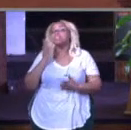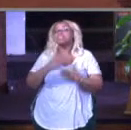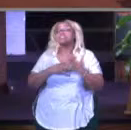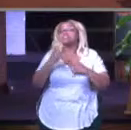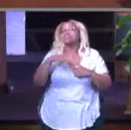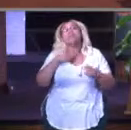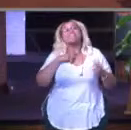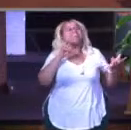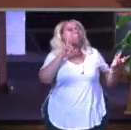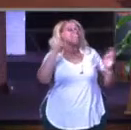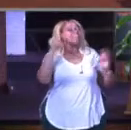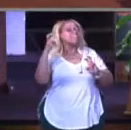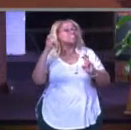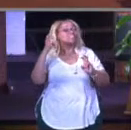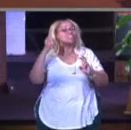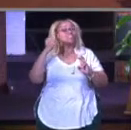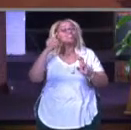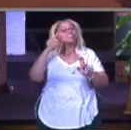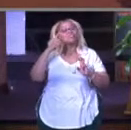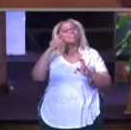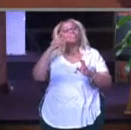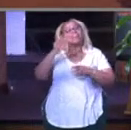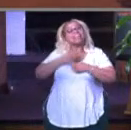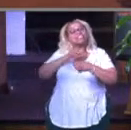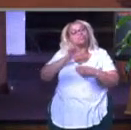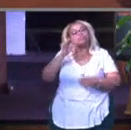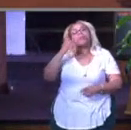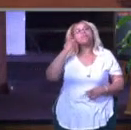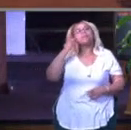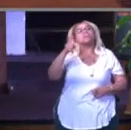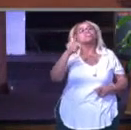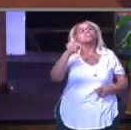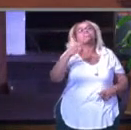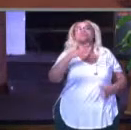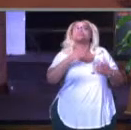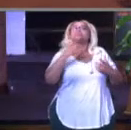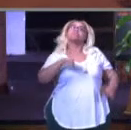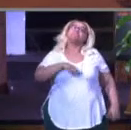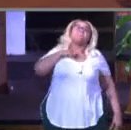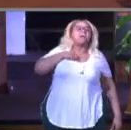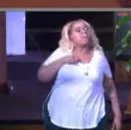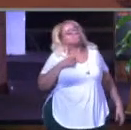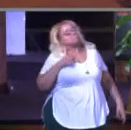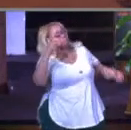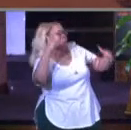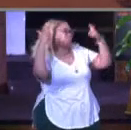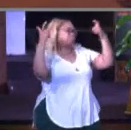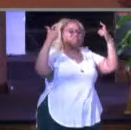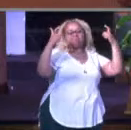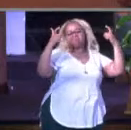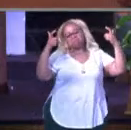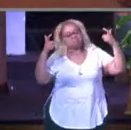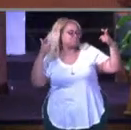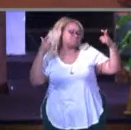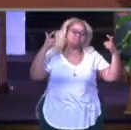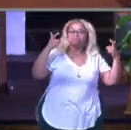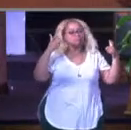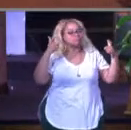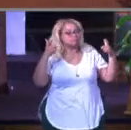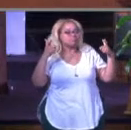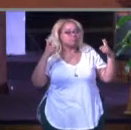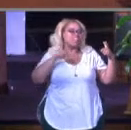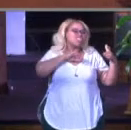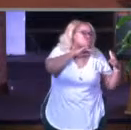Some have an issue with getting the Spirit because they are full of pride and envy